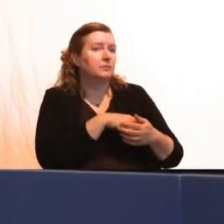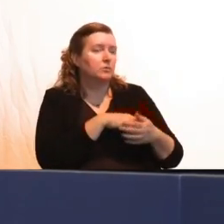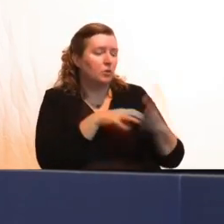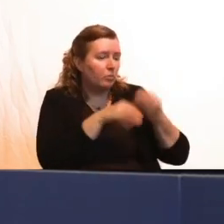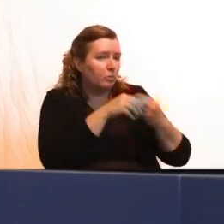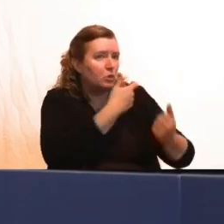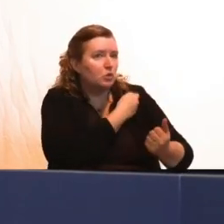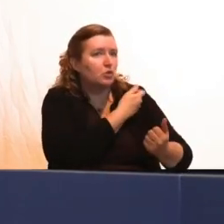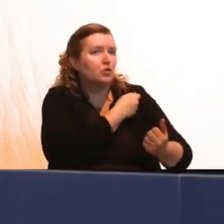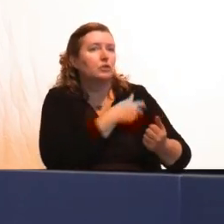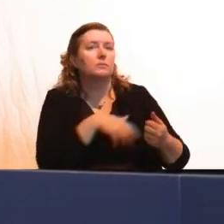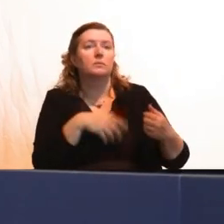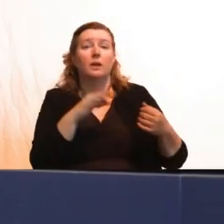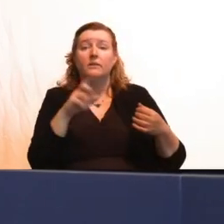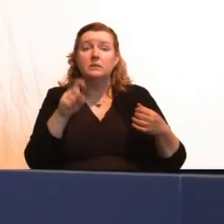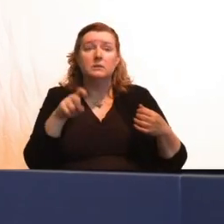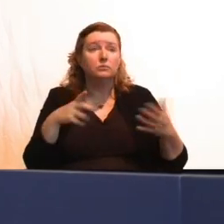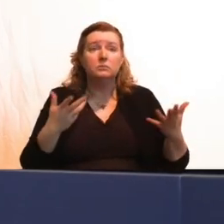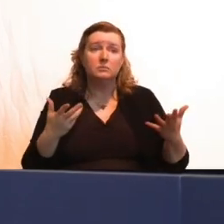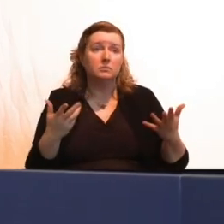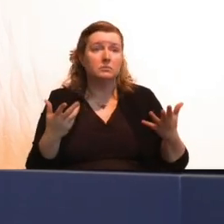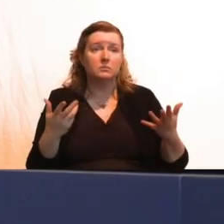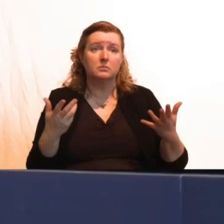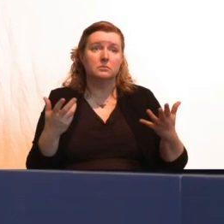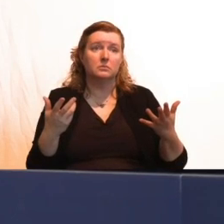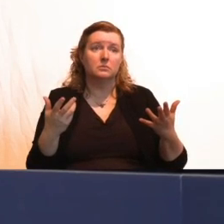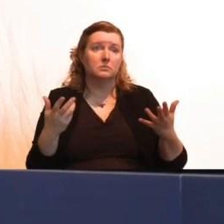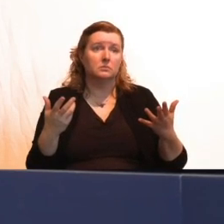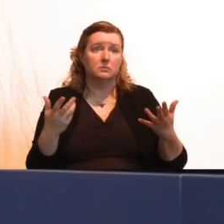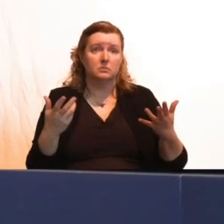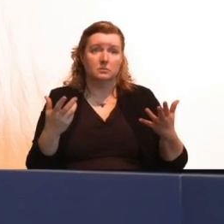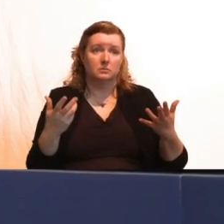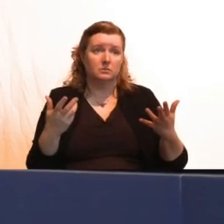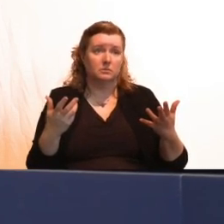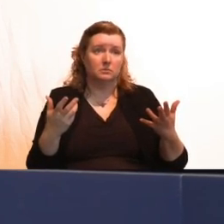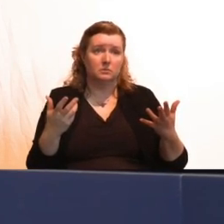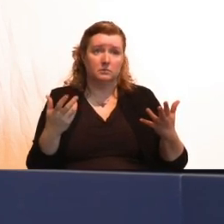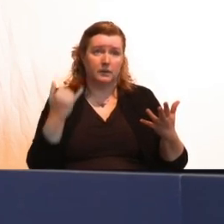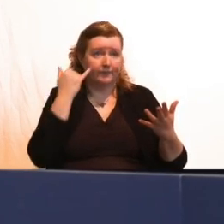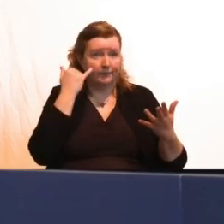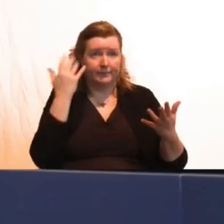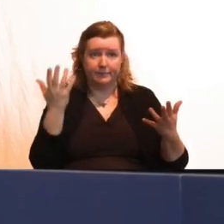if that is not boosting your immunity, talk to your doctor about Evelshade